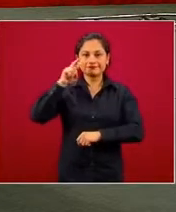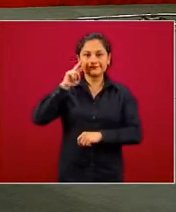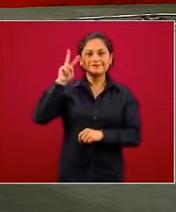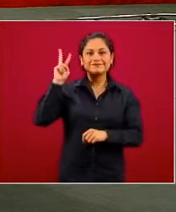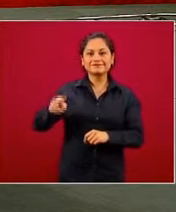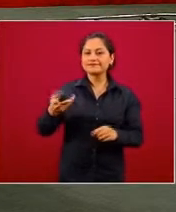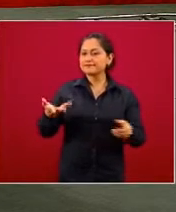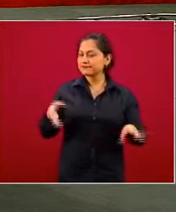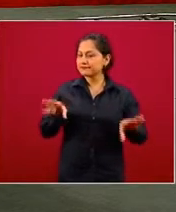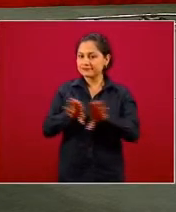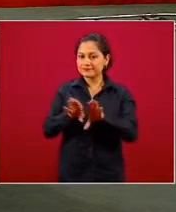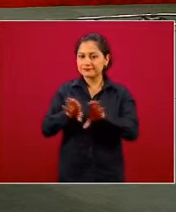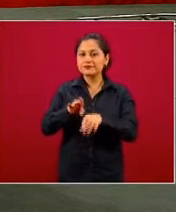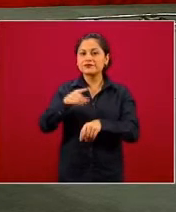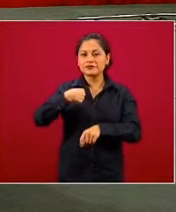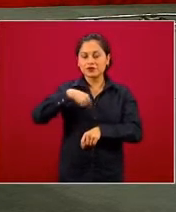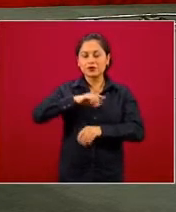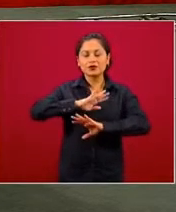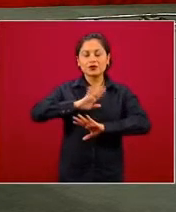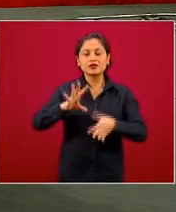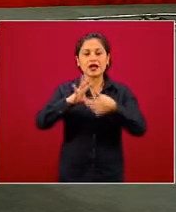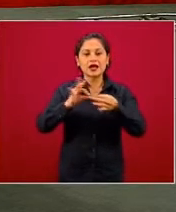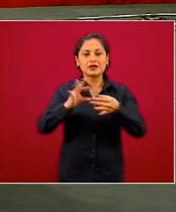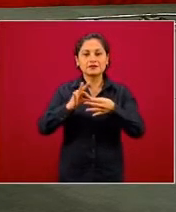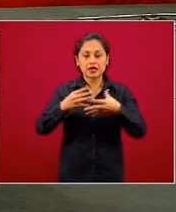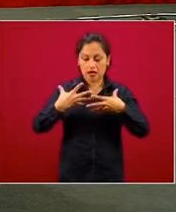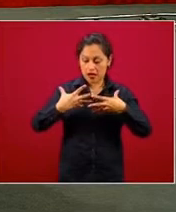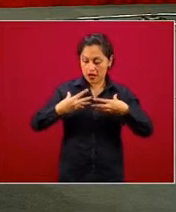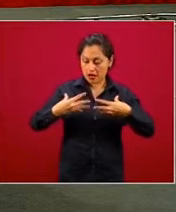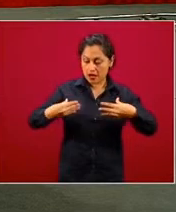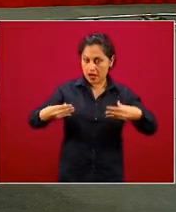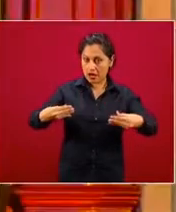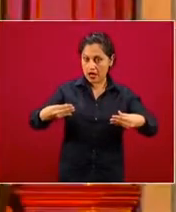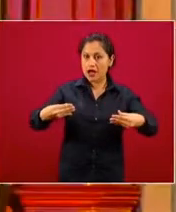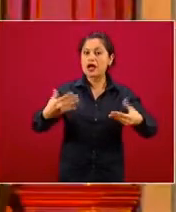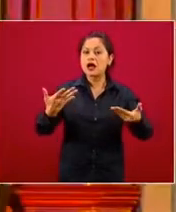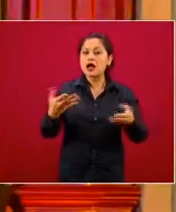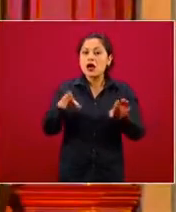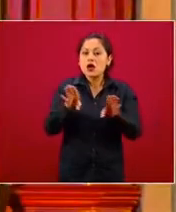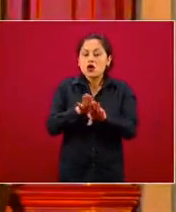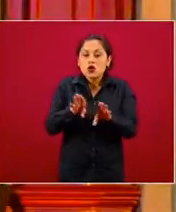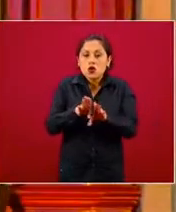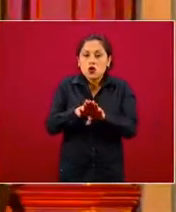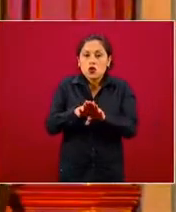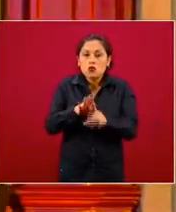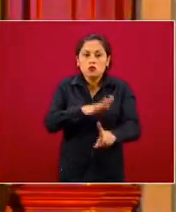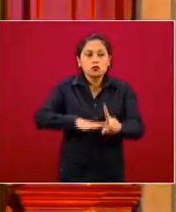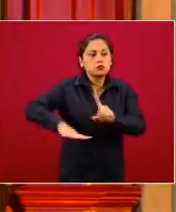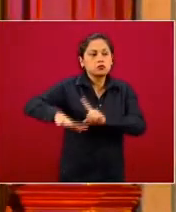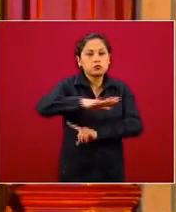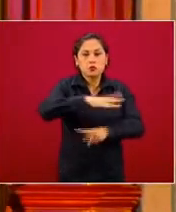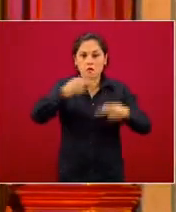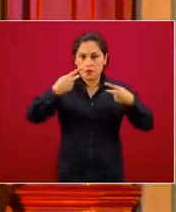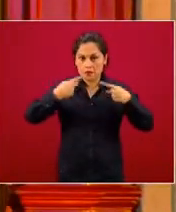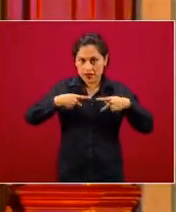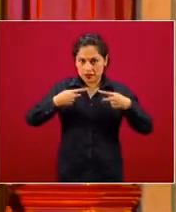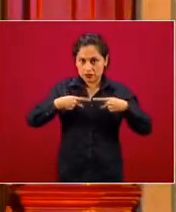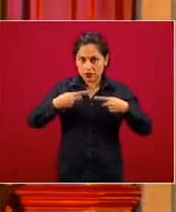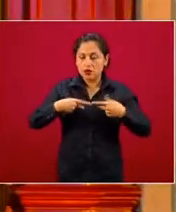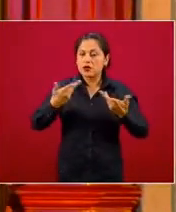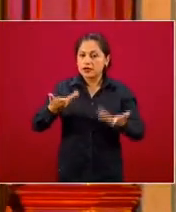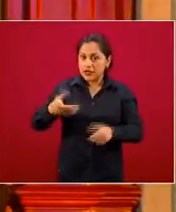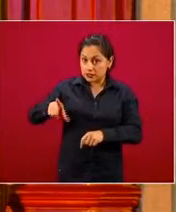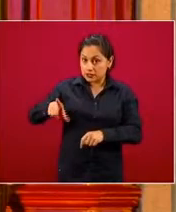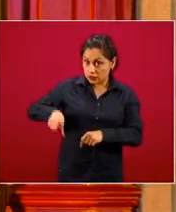process that looks at different sectors of the society And we have to mention that both